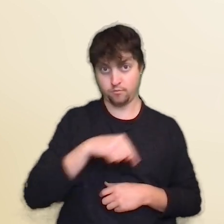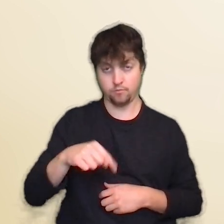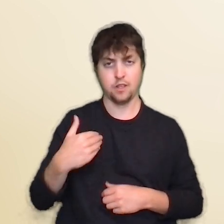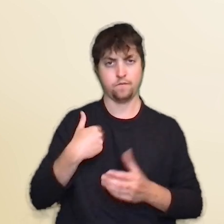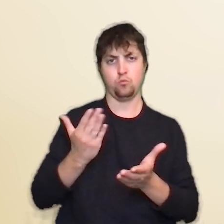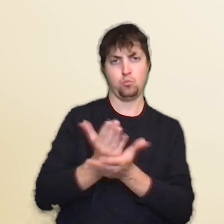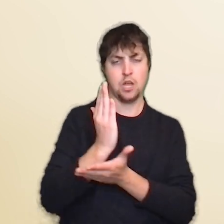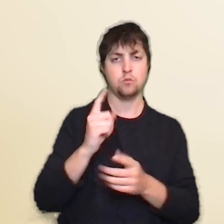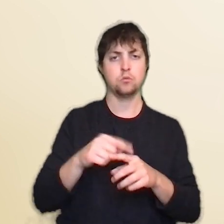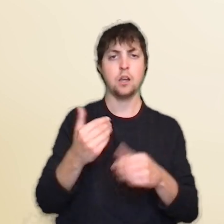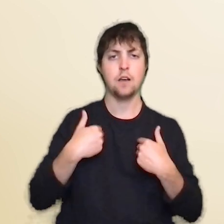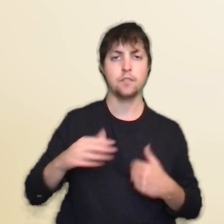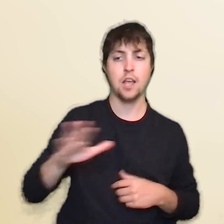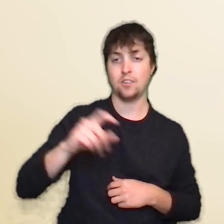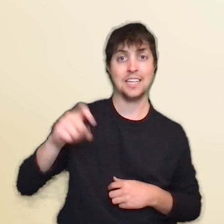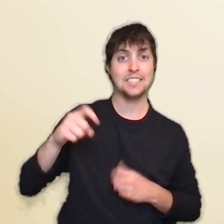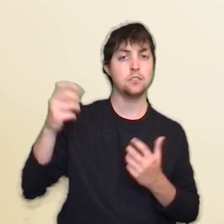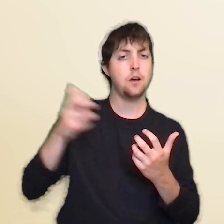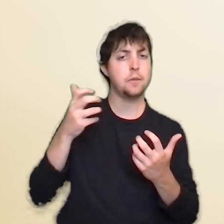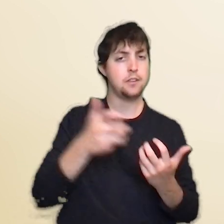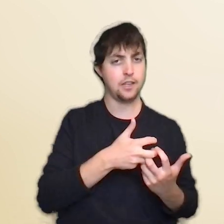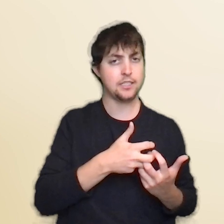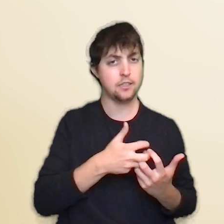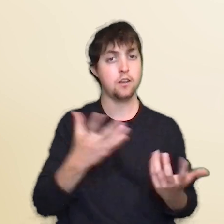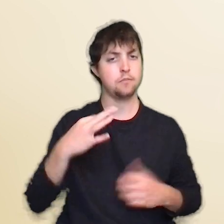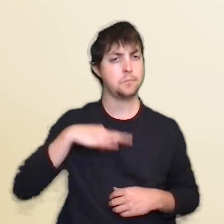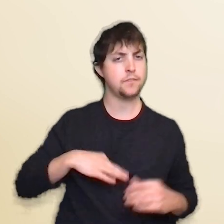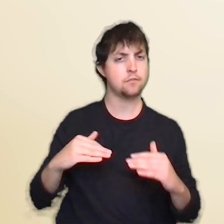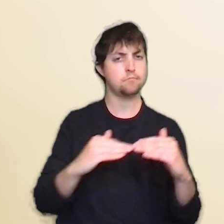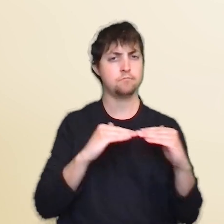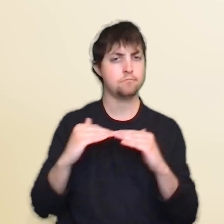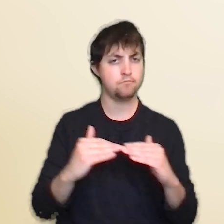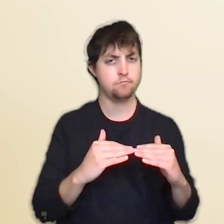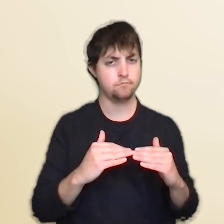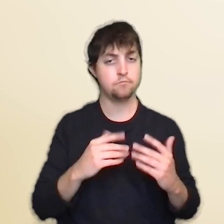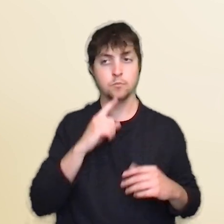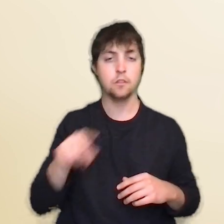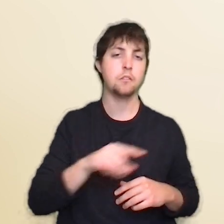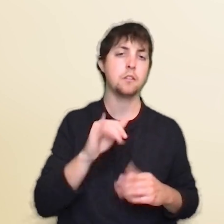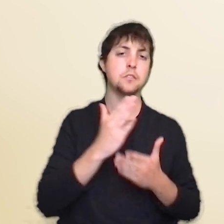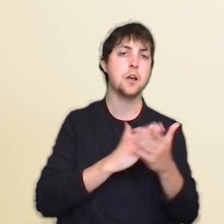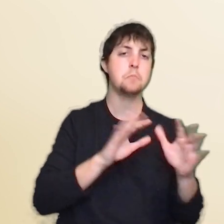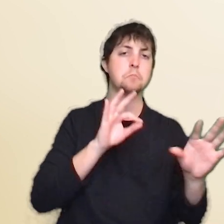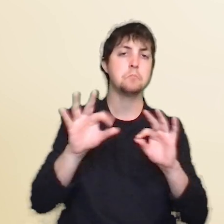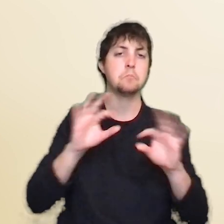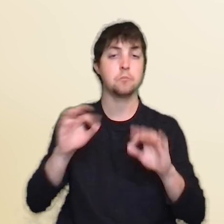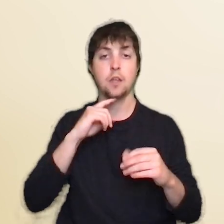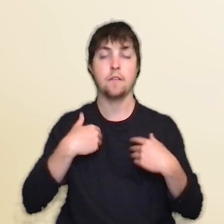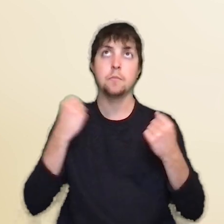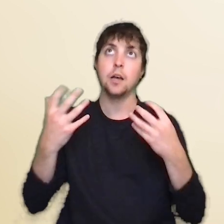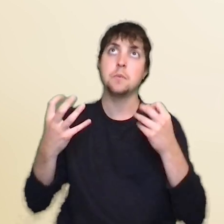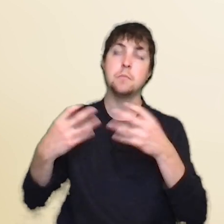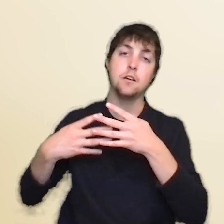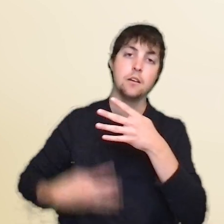in the classroom has the right to have their needs accommodated and to benefit equally. So those are some